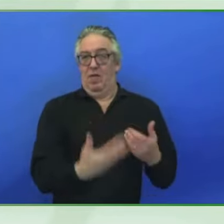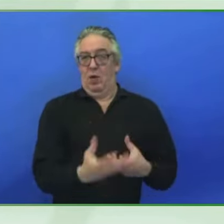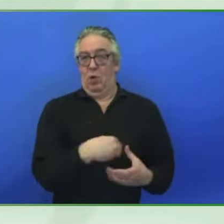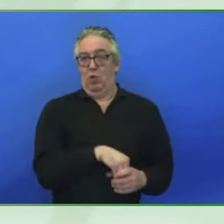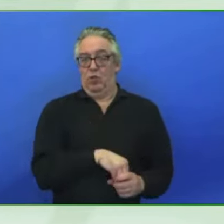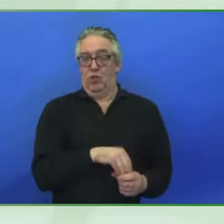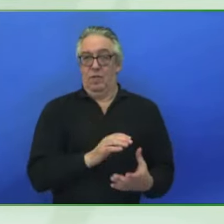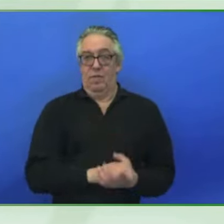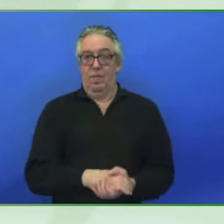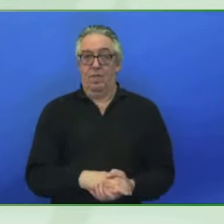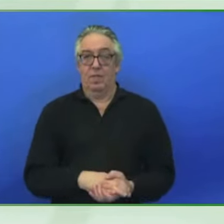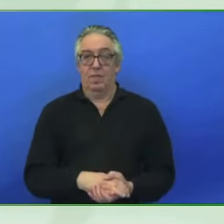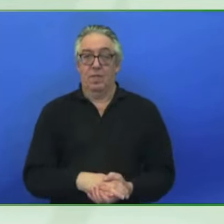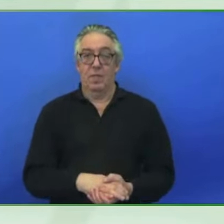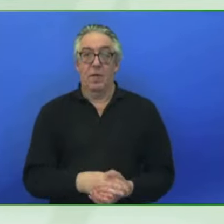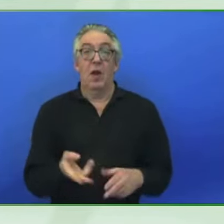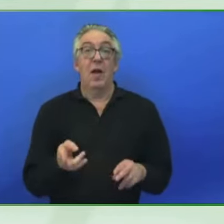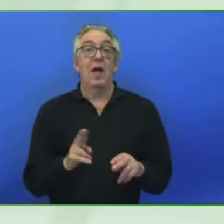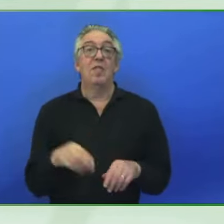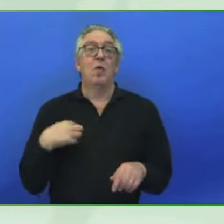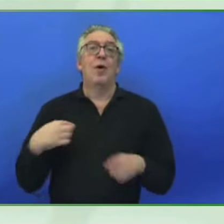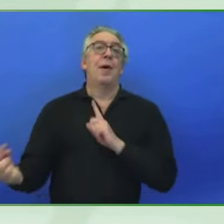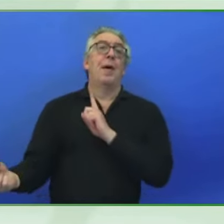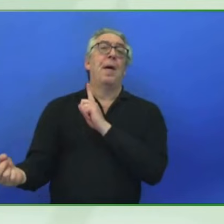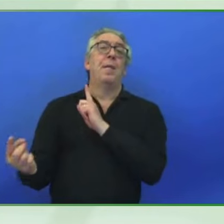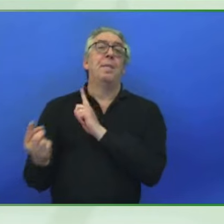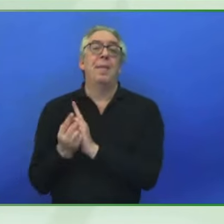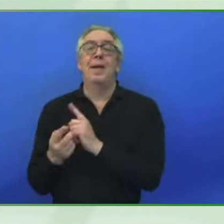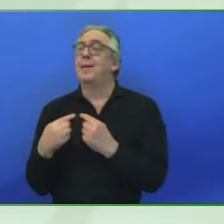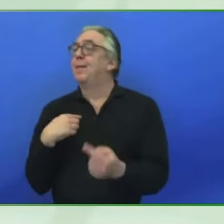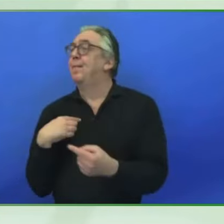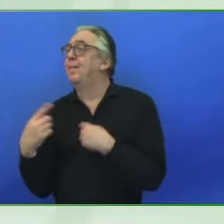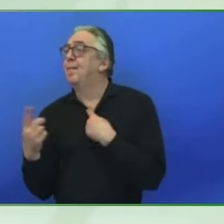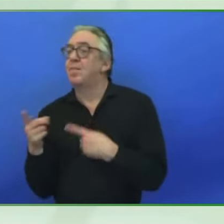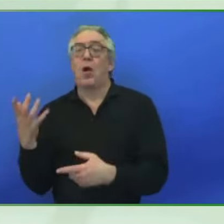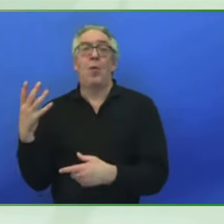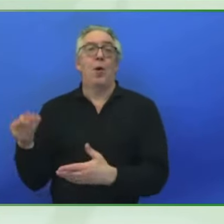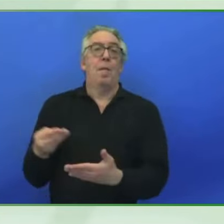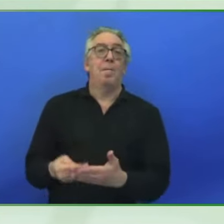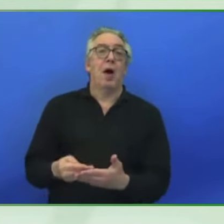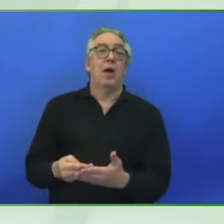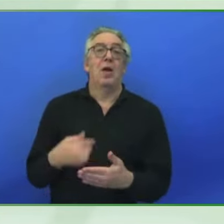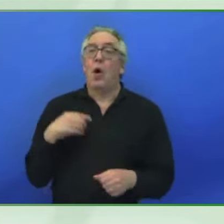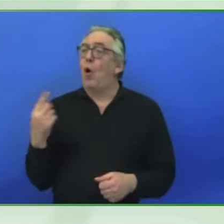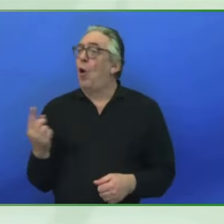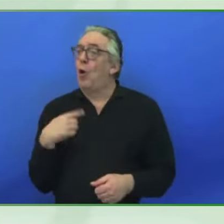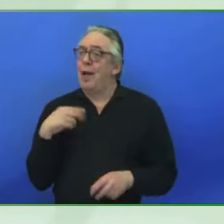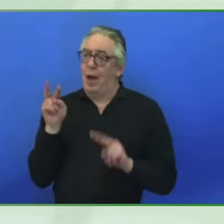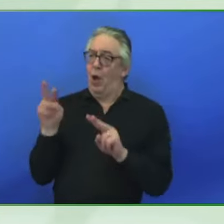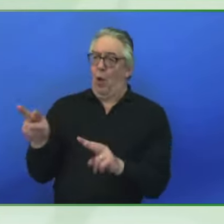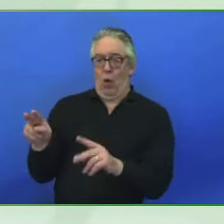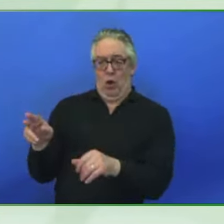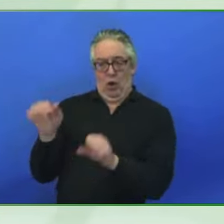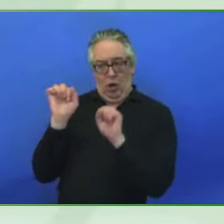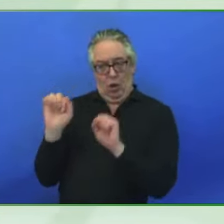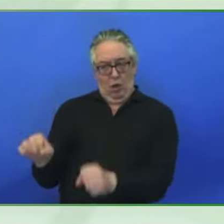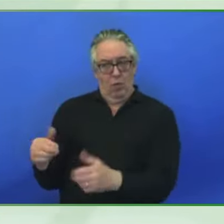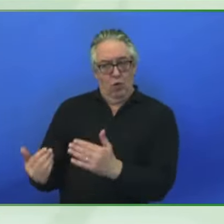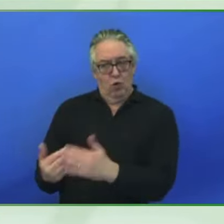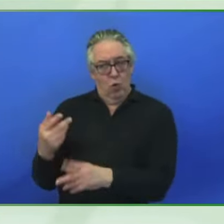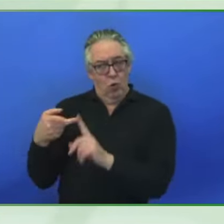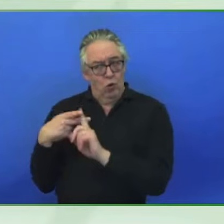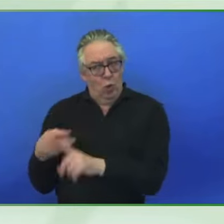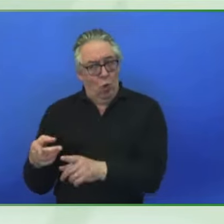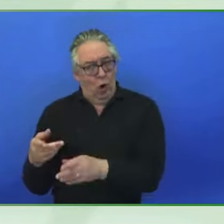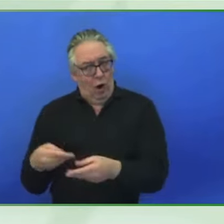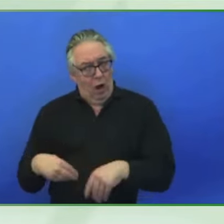grantee and have those initial conversations with them, we're not just focused on the amazing new tool that they're conceiving, we're starting to focus much more on what is the